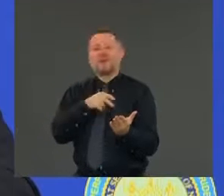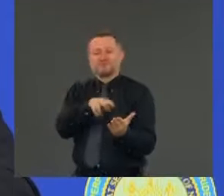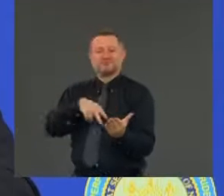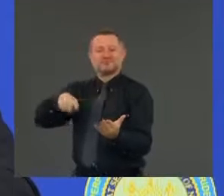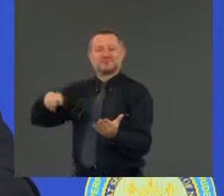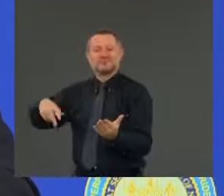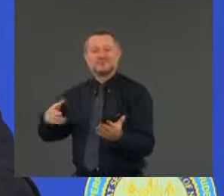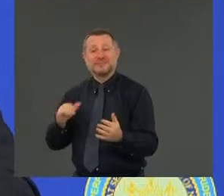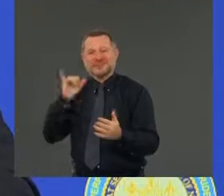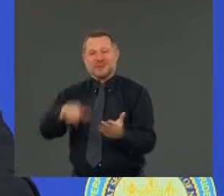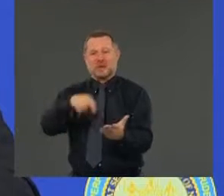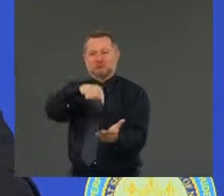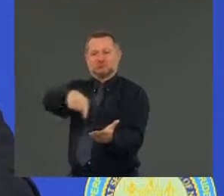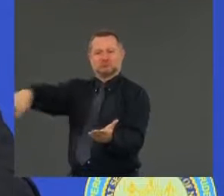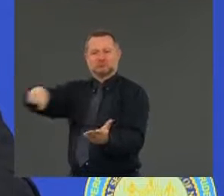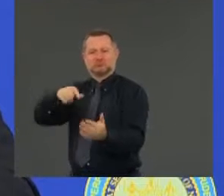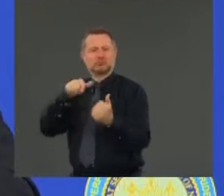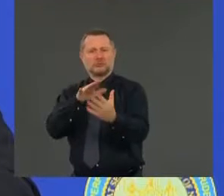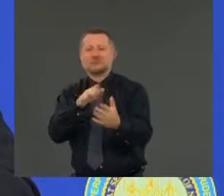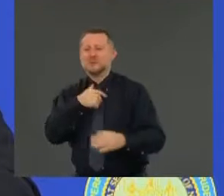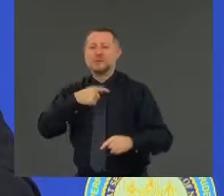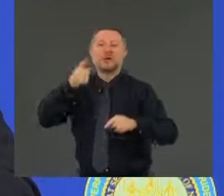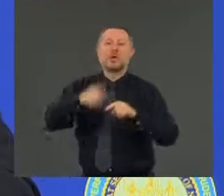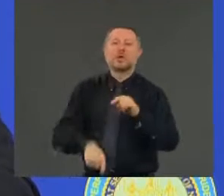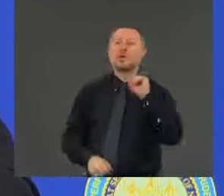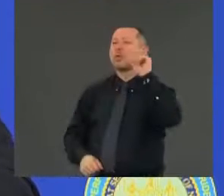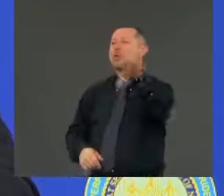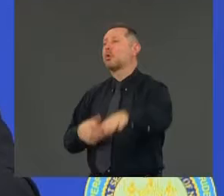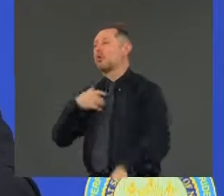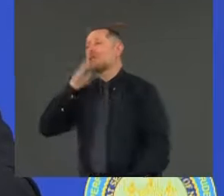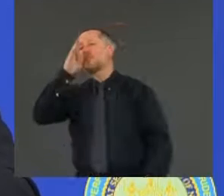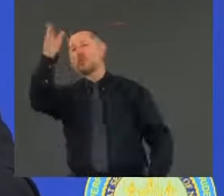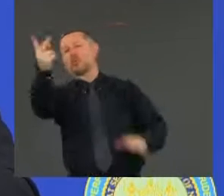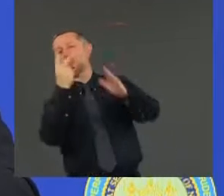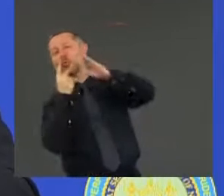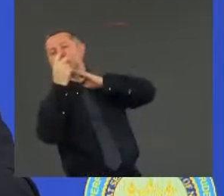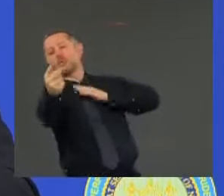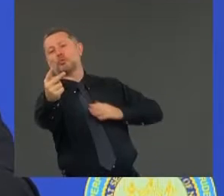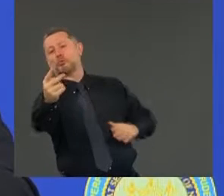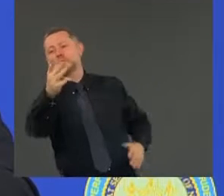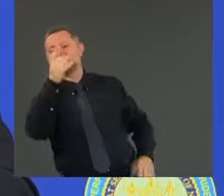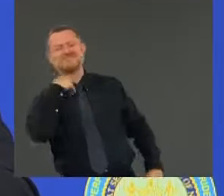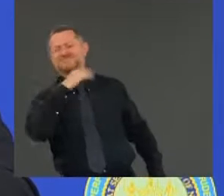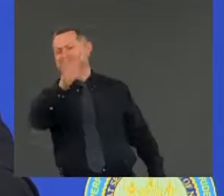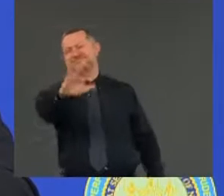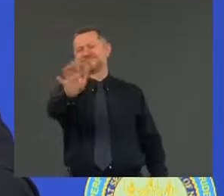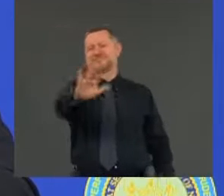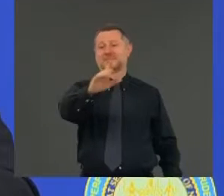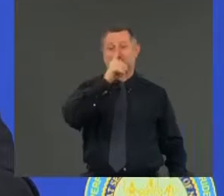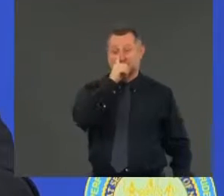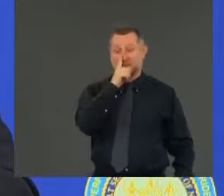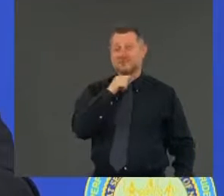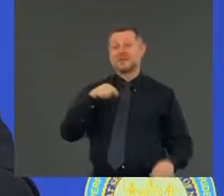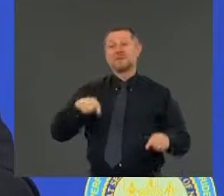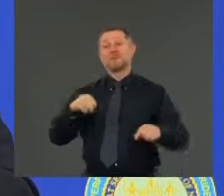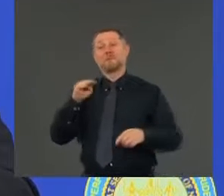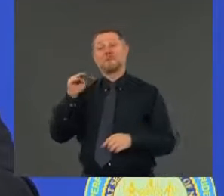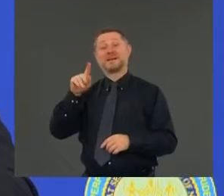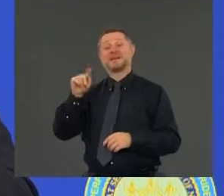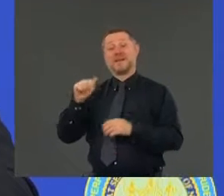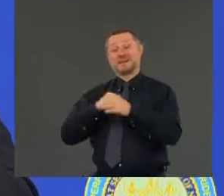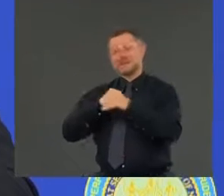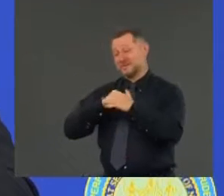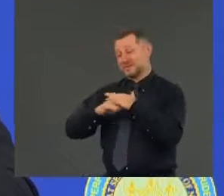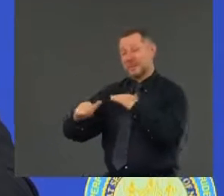That's what we're going to do. So I am not going to give you a future projection. The MTA, public transportation, has to